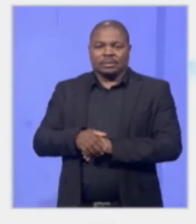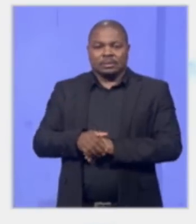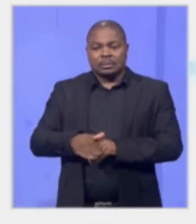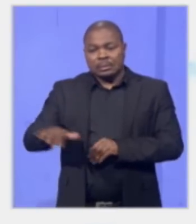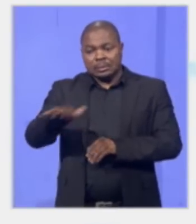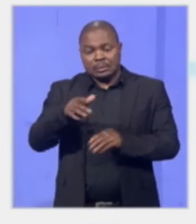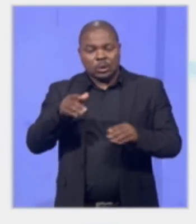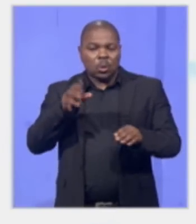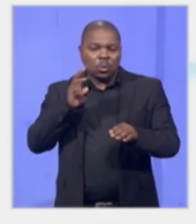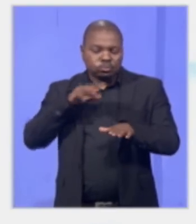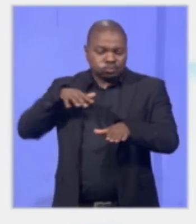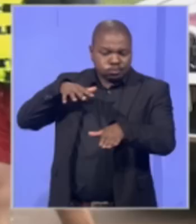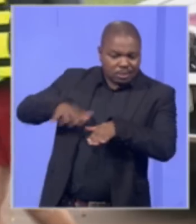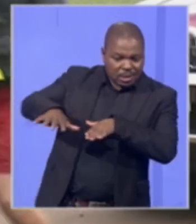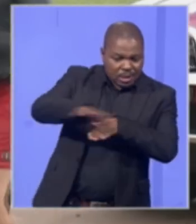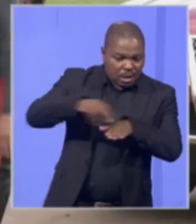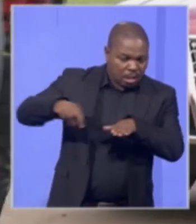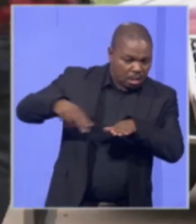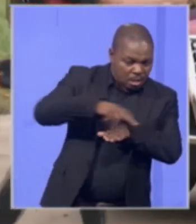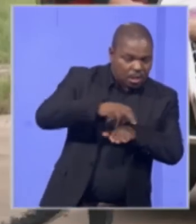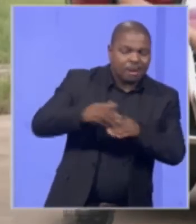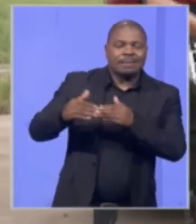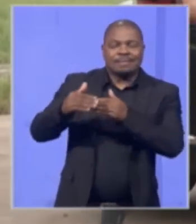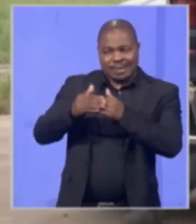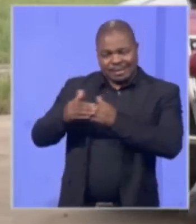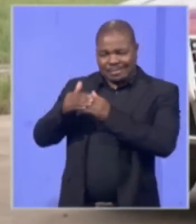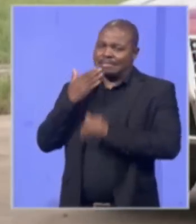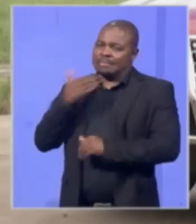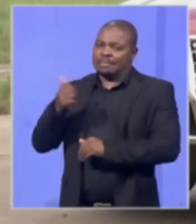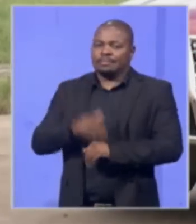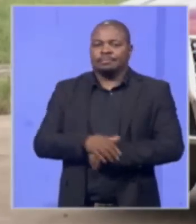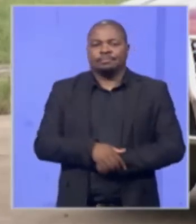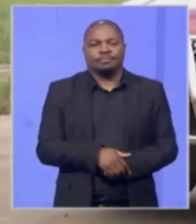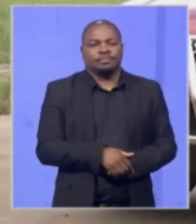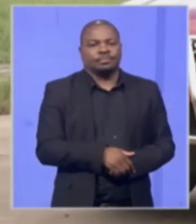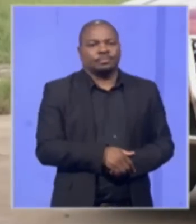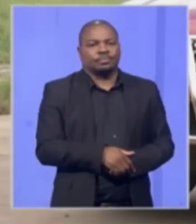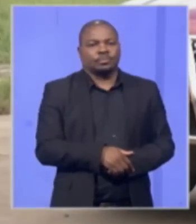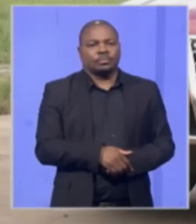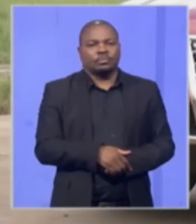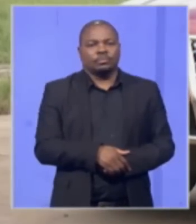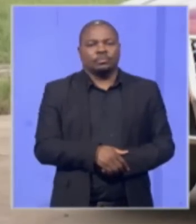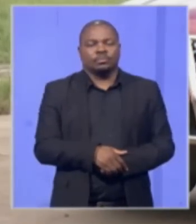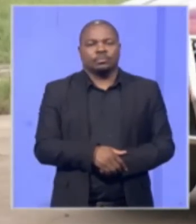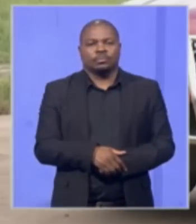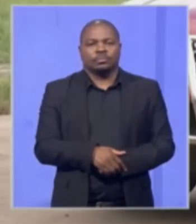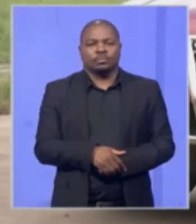ao a leng kwa tlase. Zebulon Maine, SABC News, Klerksdorp.